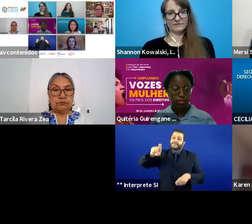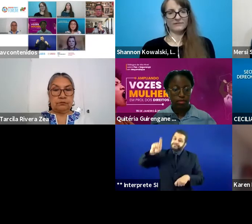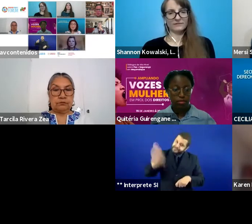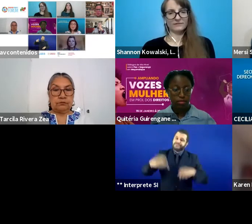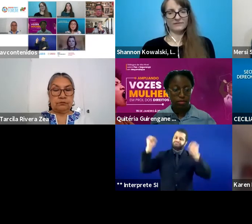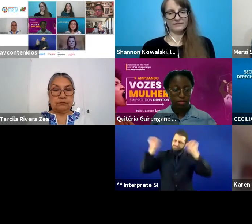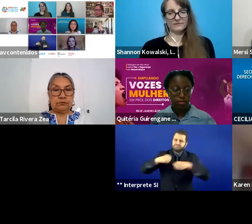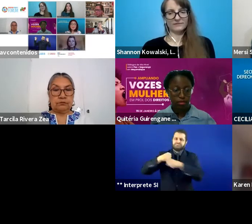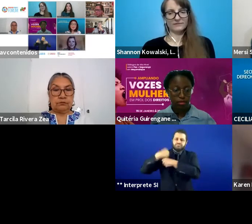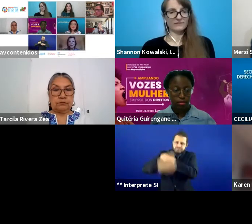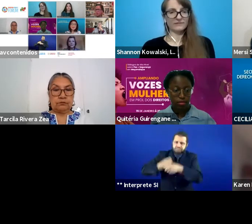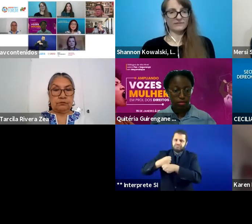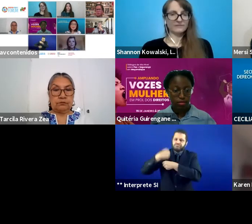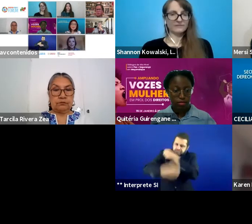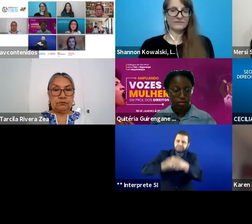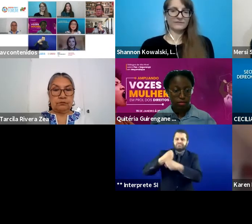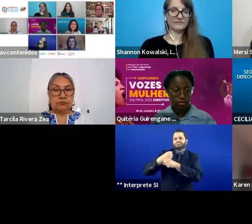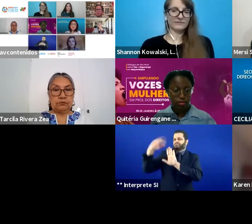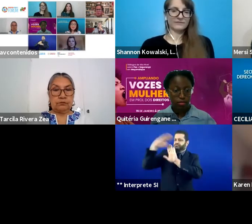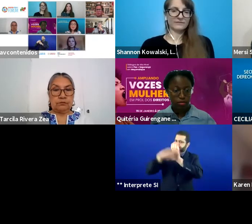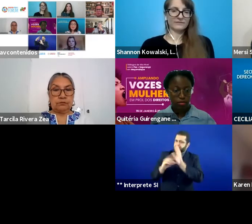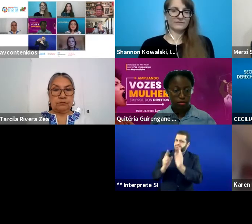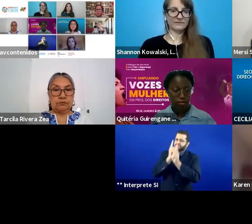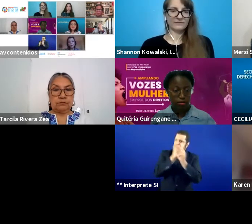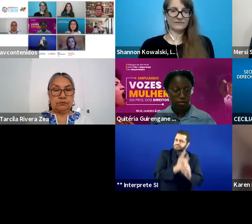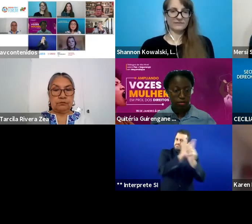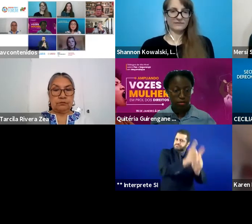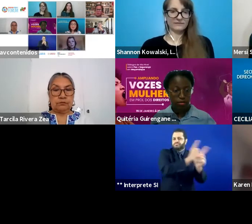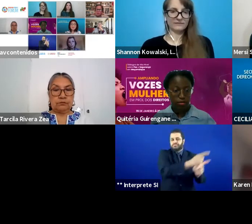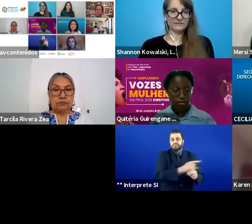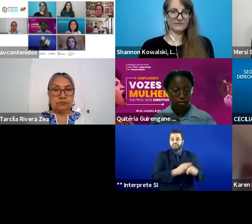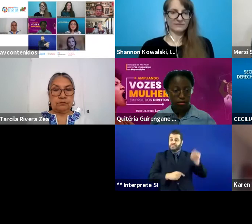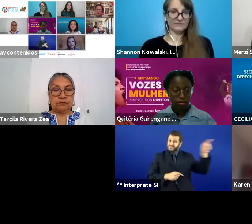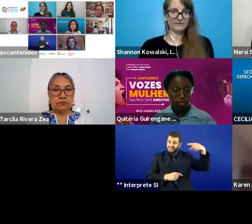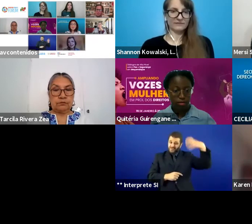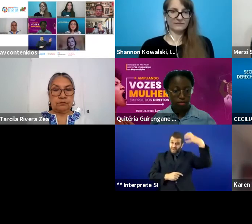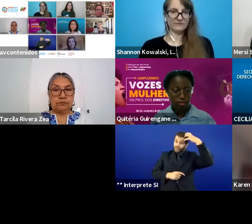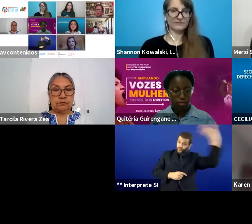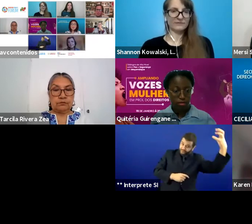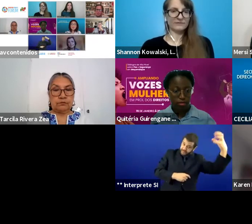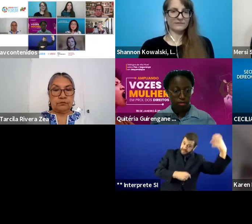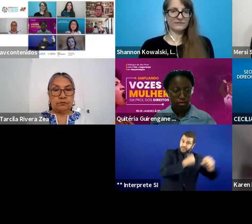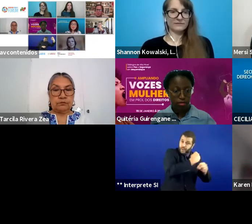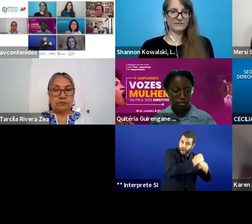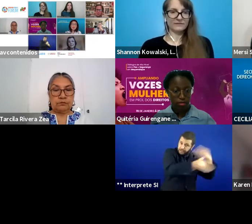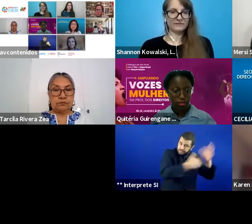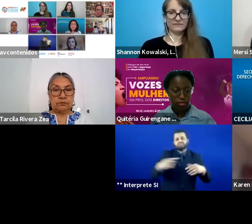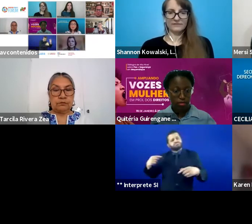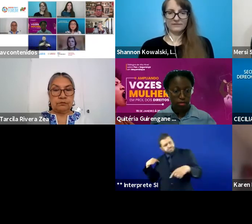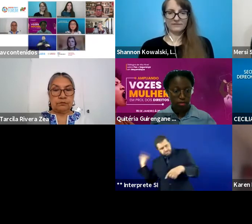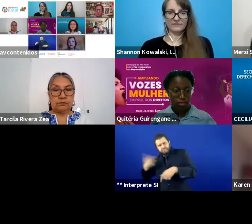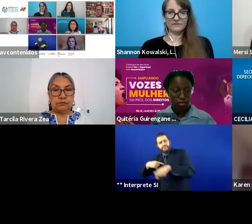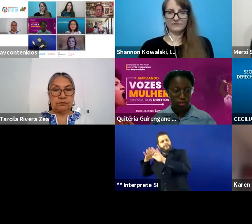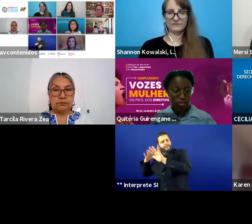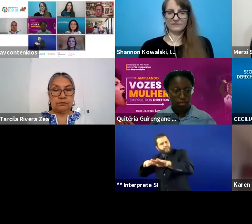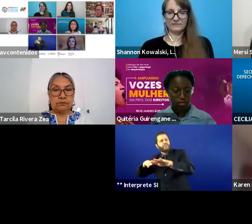dialogue and you're forced to face the facts. So that will be one point. And then, I mean, it's still